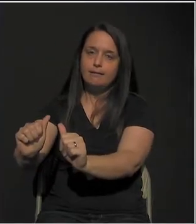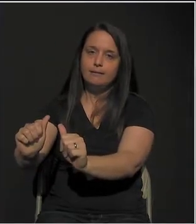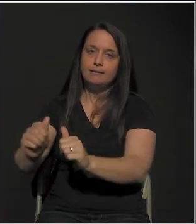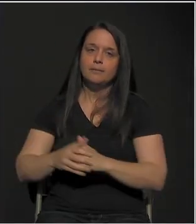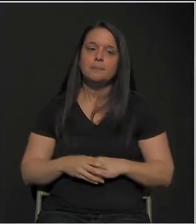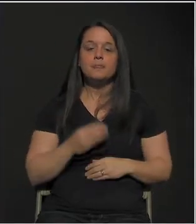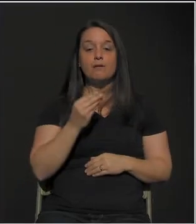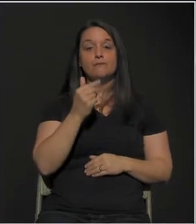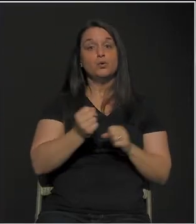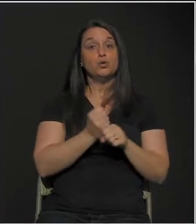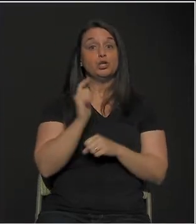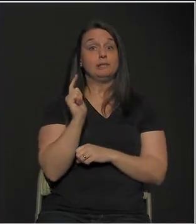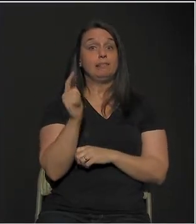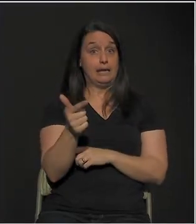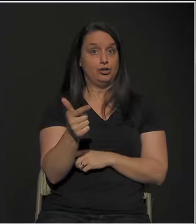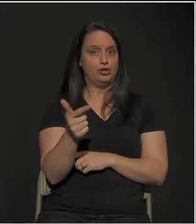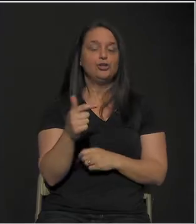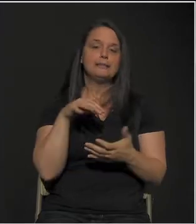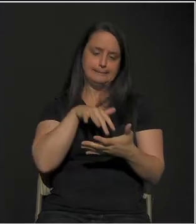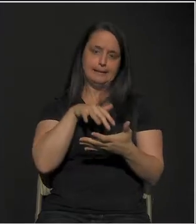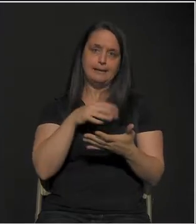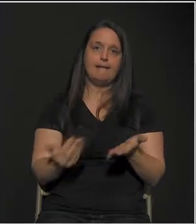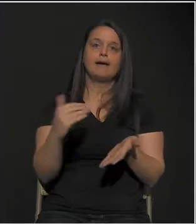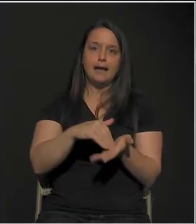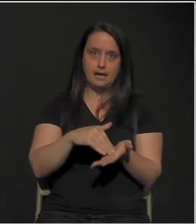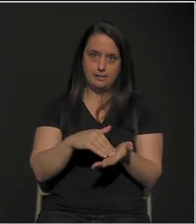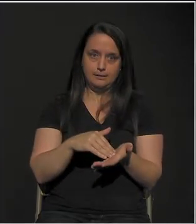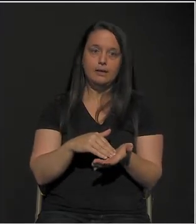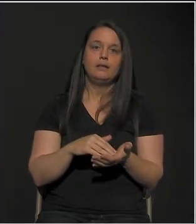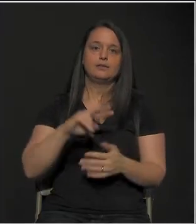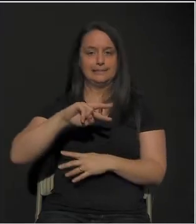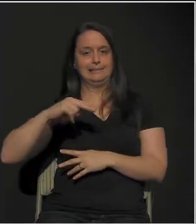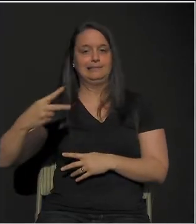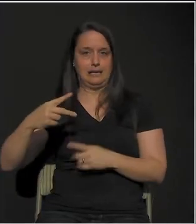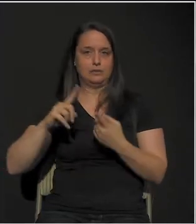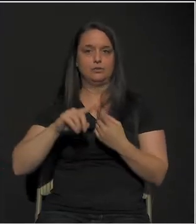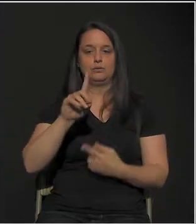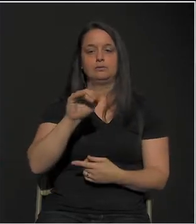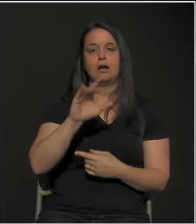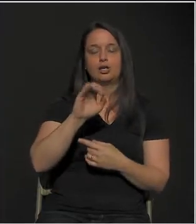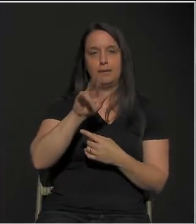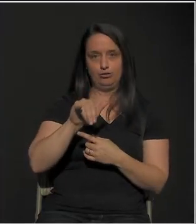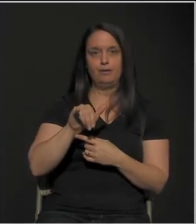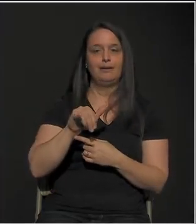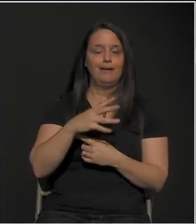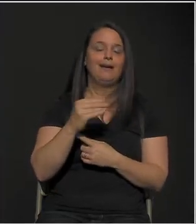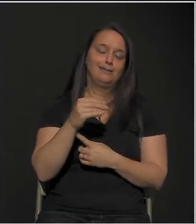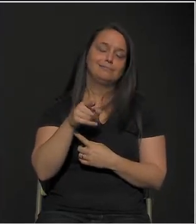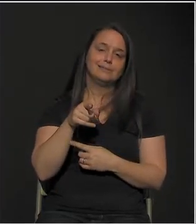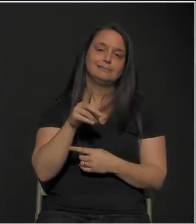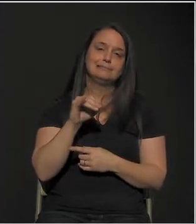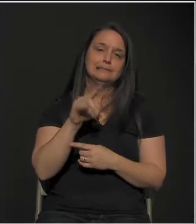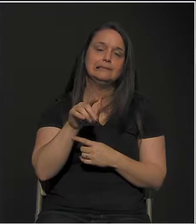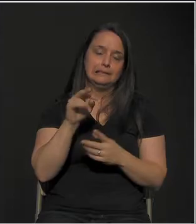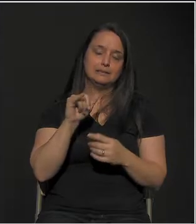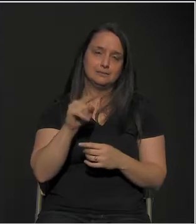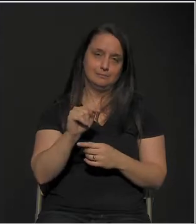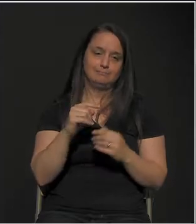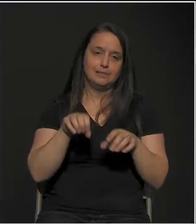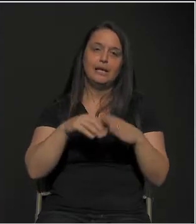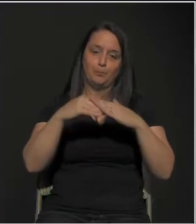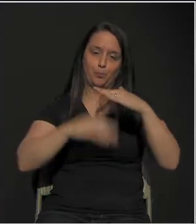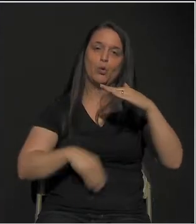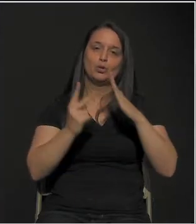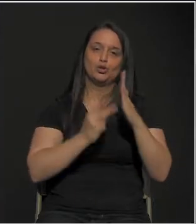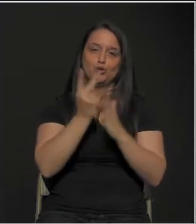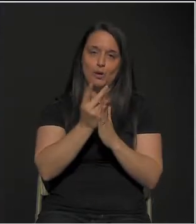A couple years later, they did the same study again. There's a sequel to the documentary, and the guy did it. He broke the 2 hour barrier, which is insane.